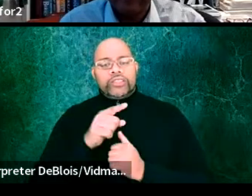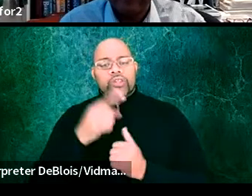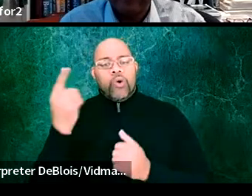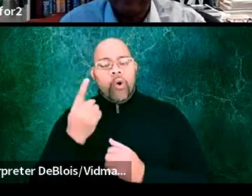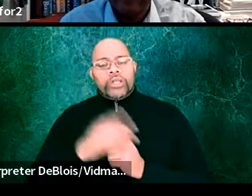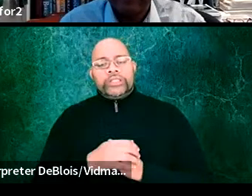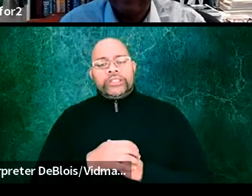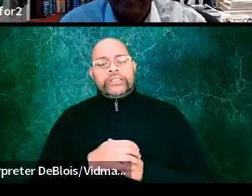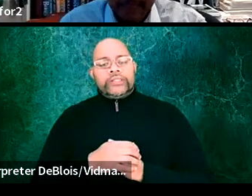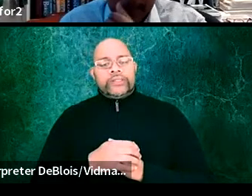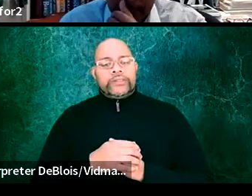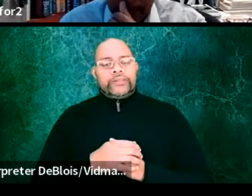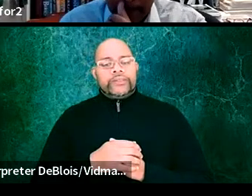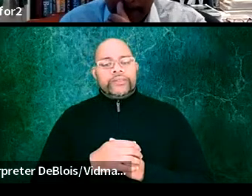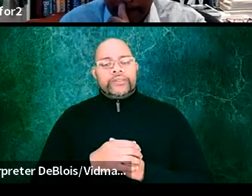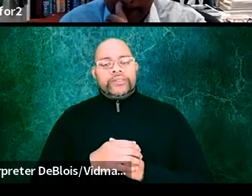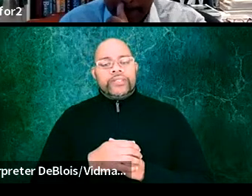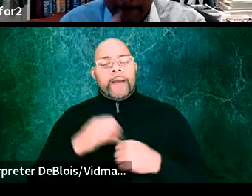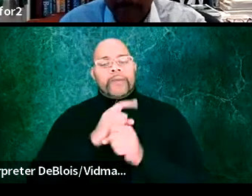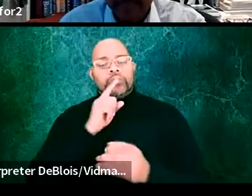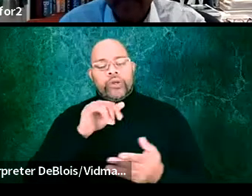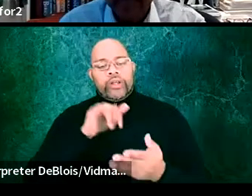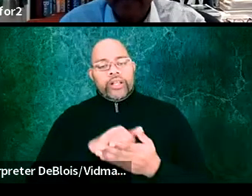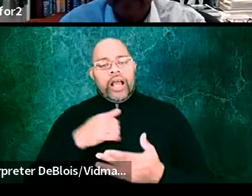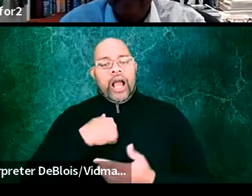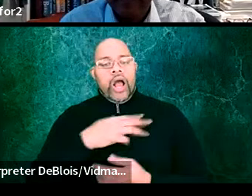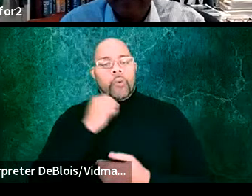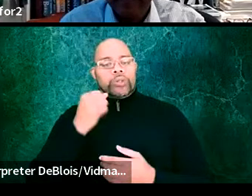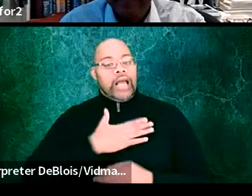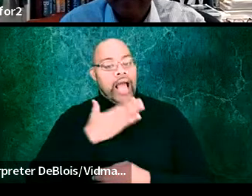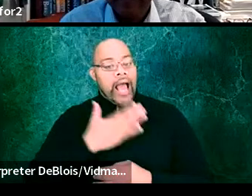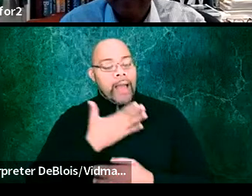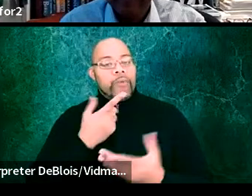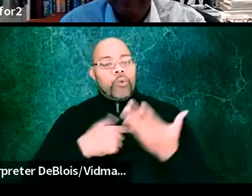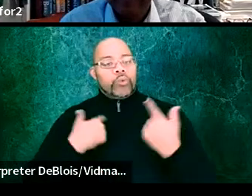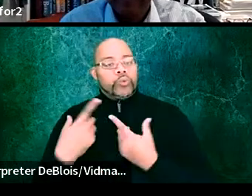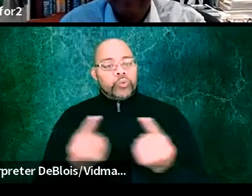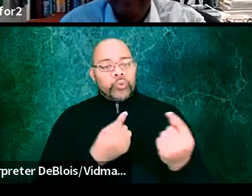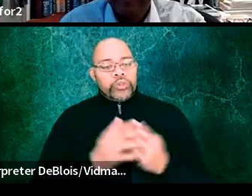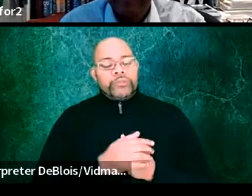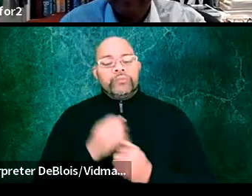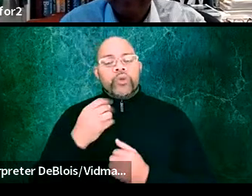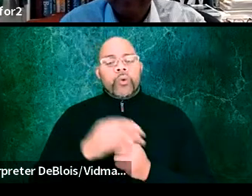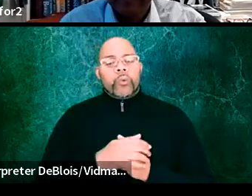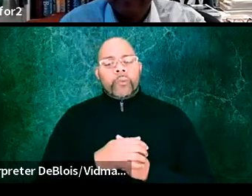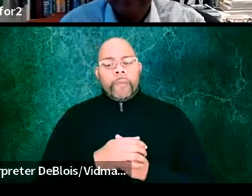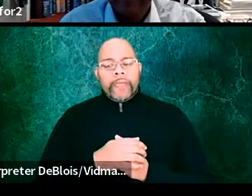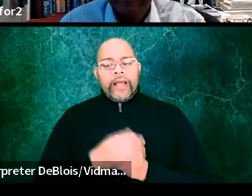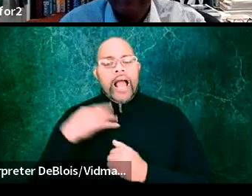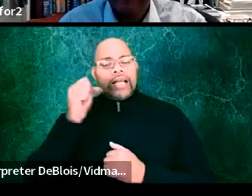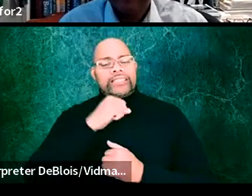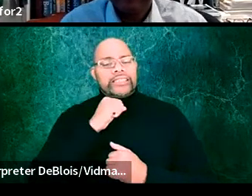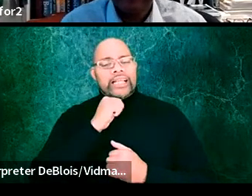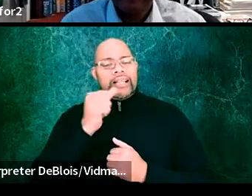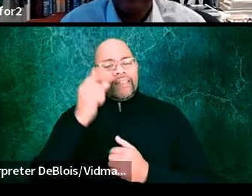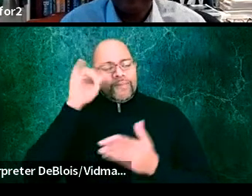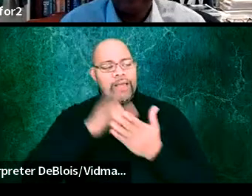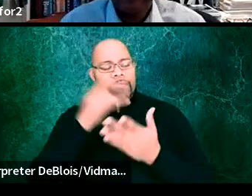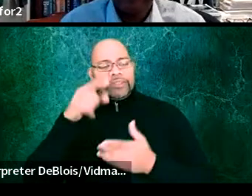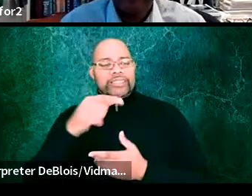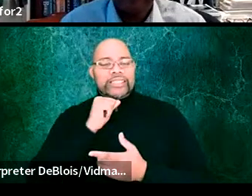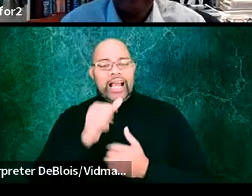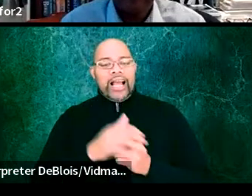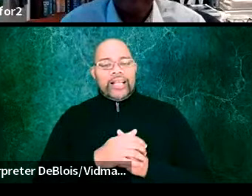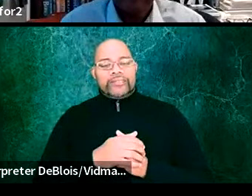always made sure that I was happy in what I was doing. So I guess I didn't think of it because she's not